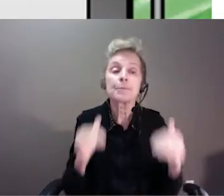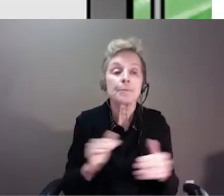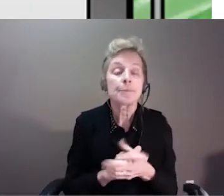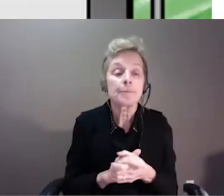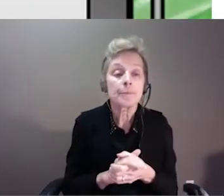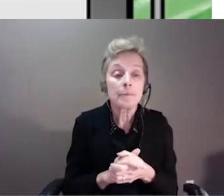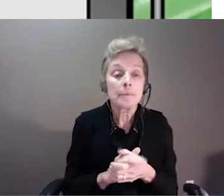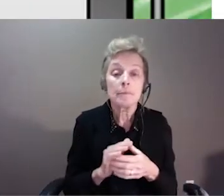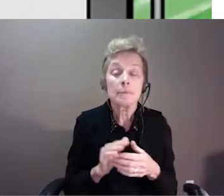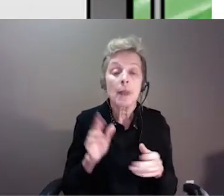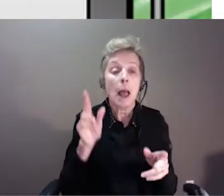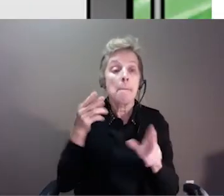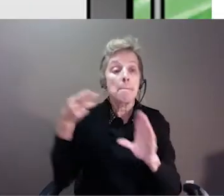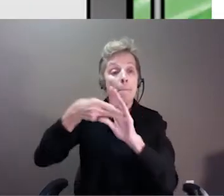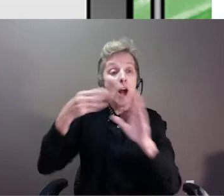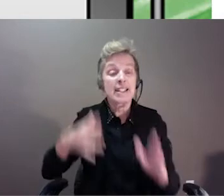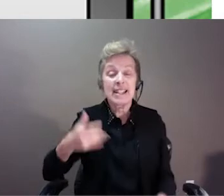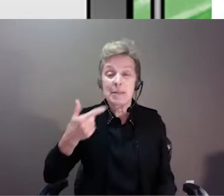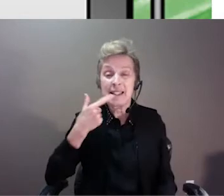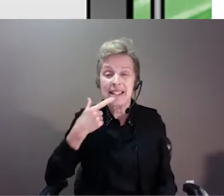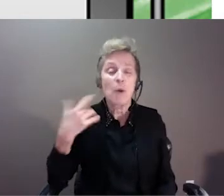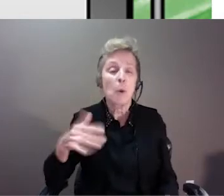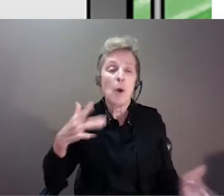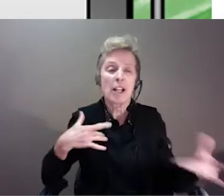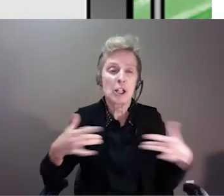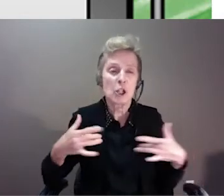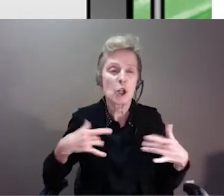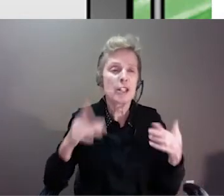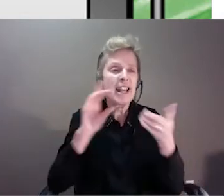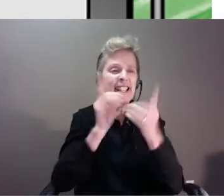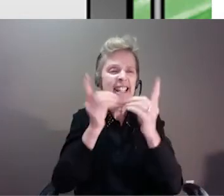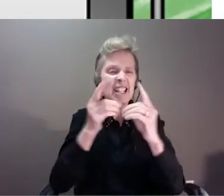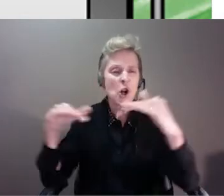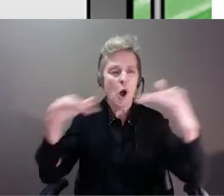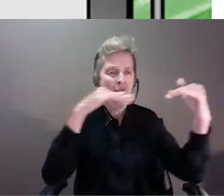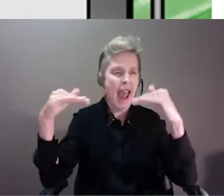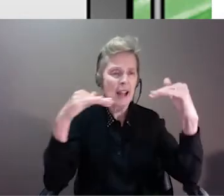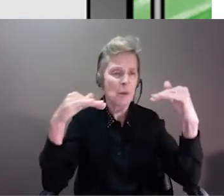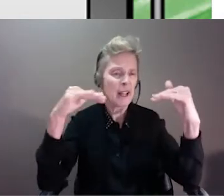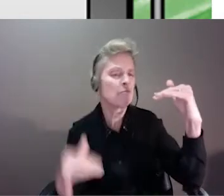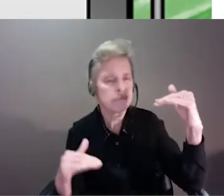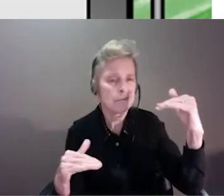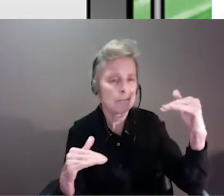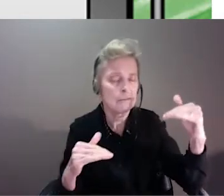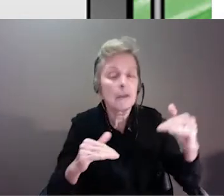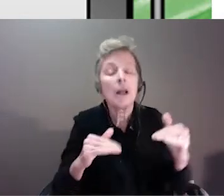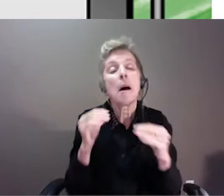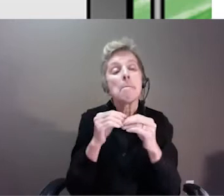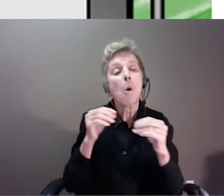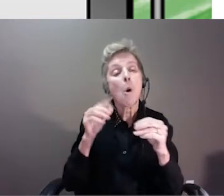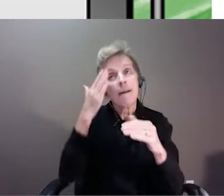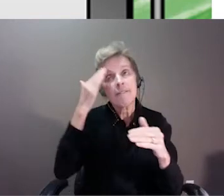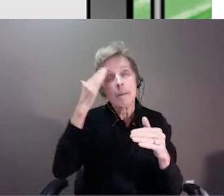Our participants noted a bunch of concerns about digital equity. We address this overarching topic with a more familiar theme that